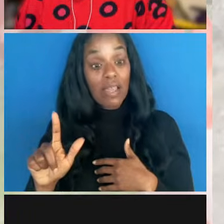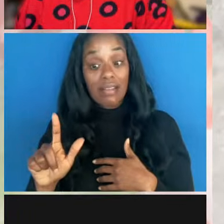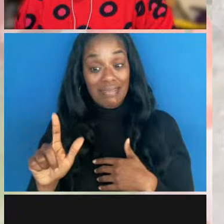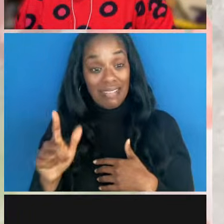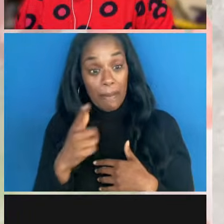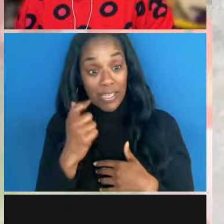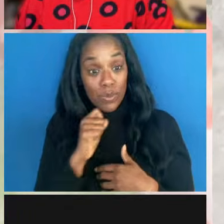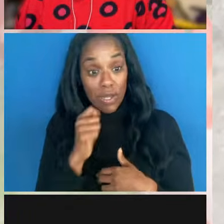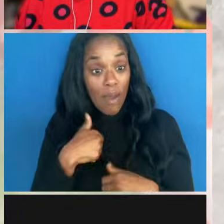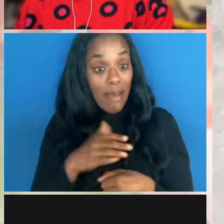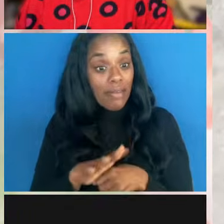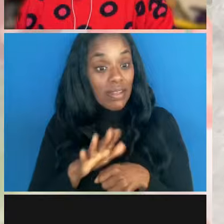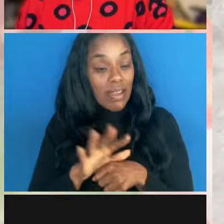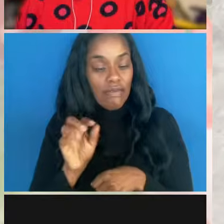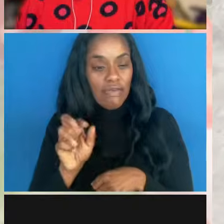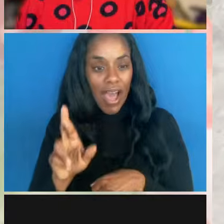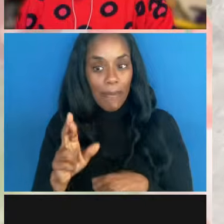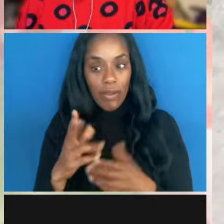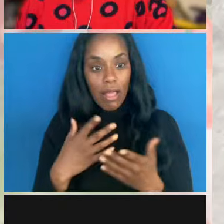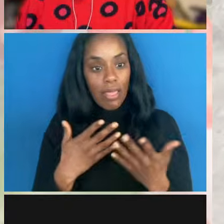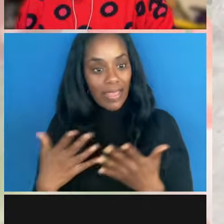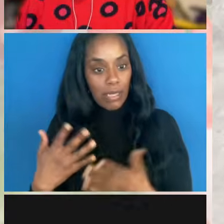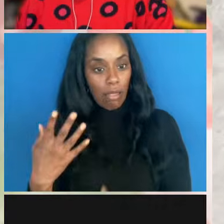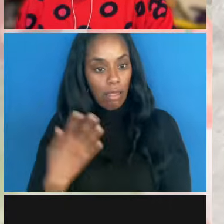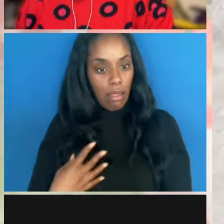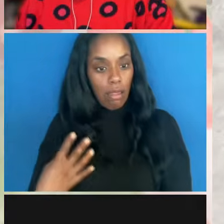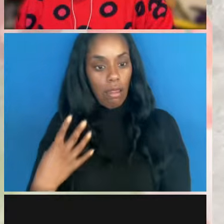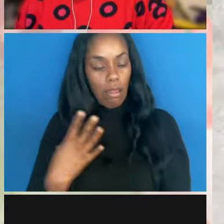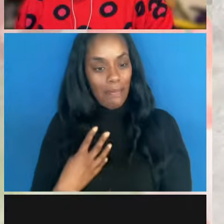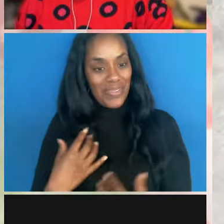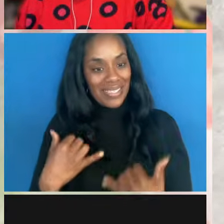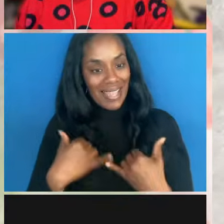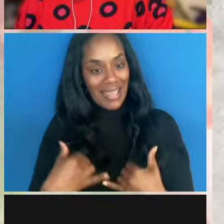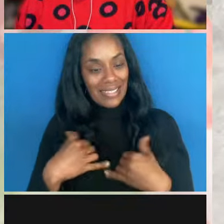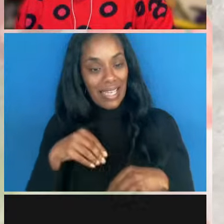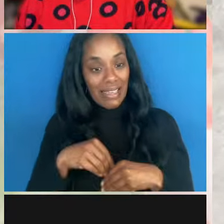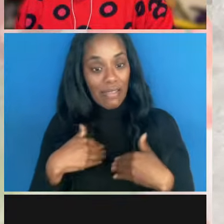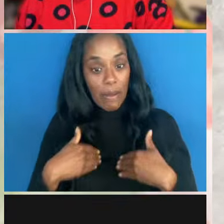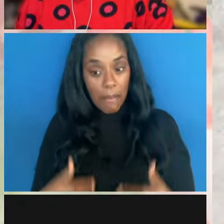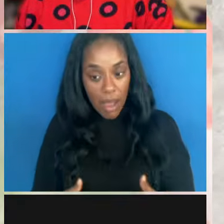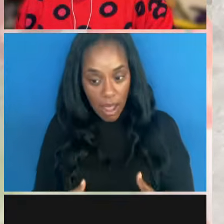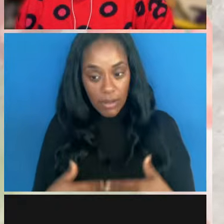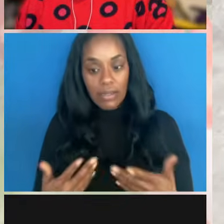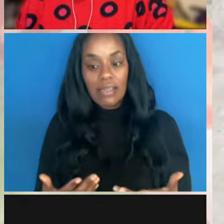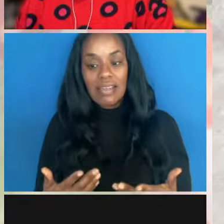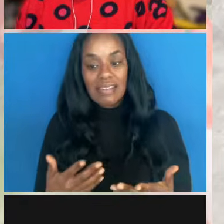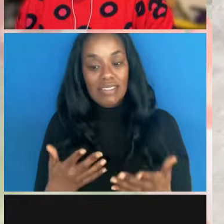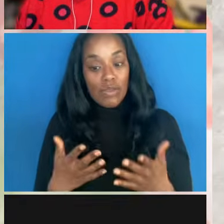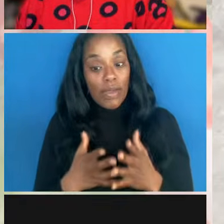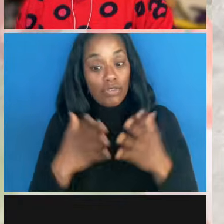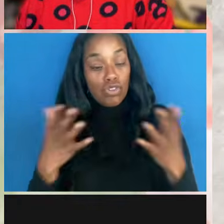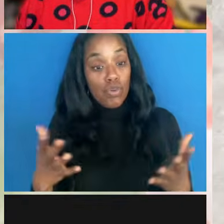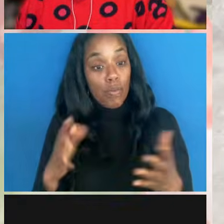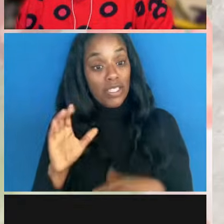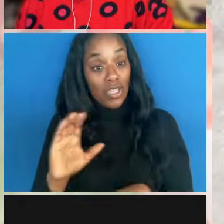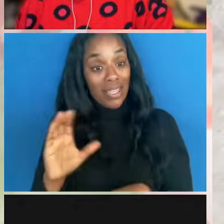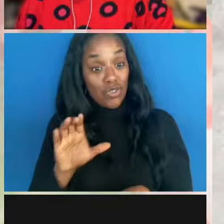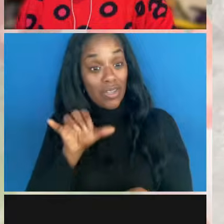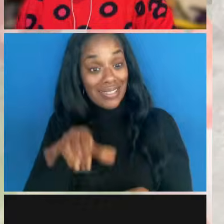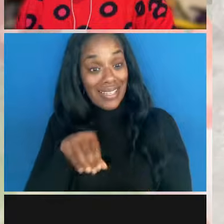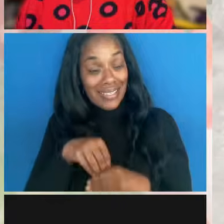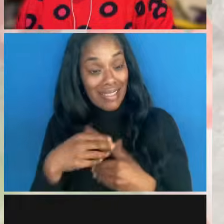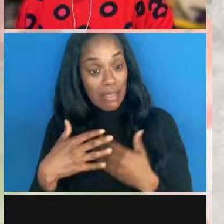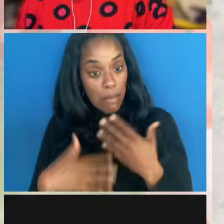our body. Without the broom of fiber from whole plants, excess cholesterol stays in the bloodstream and builds up in the